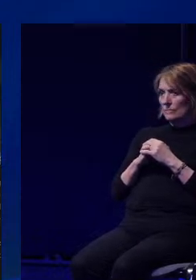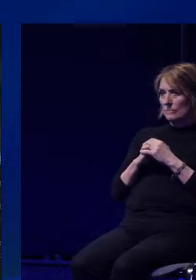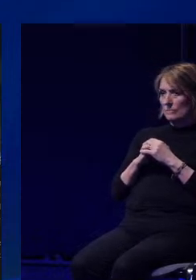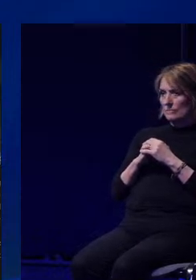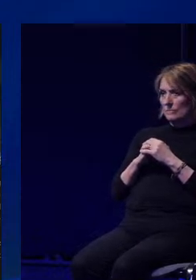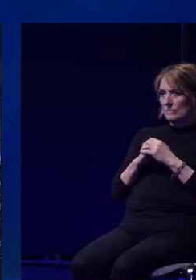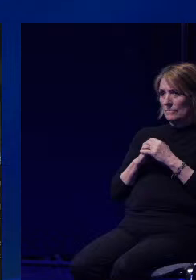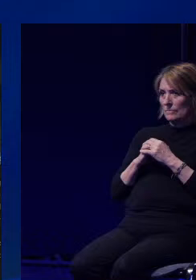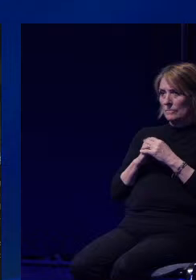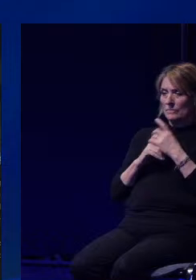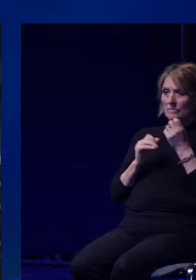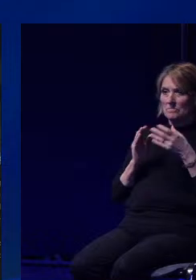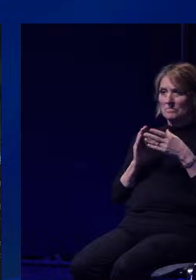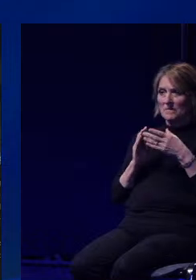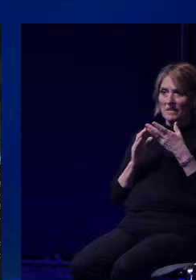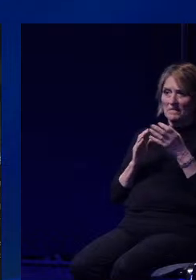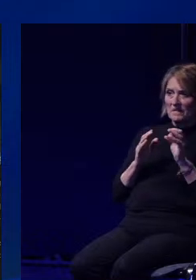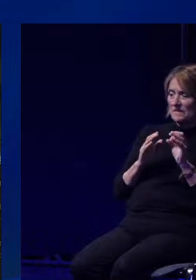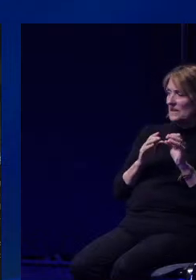And 50 it is, right?